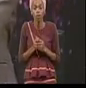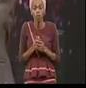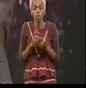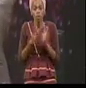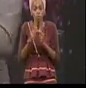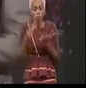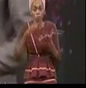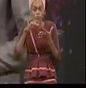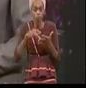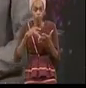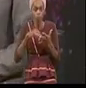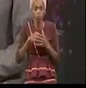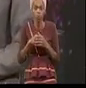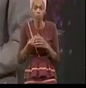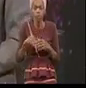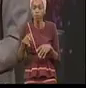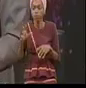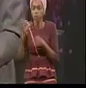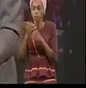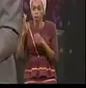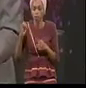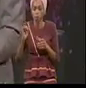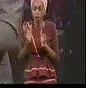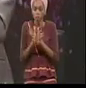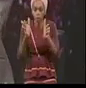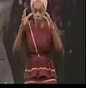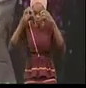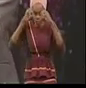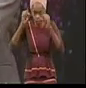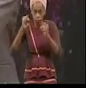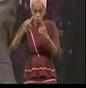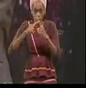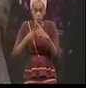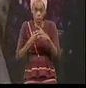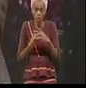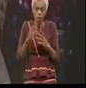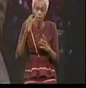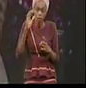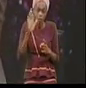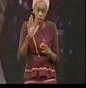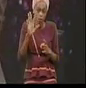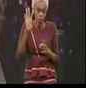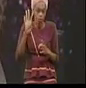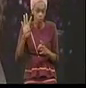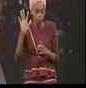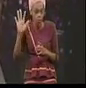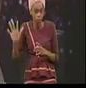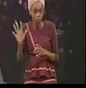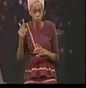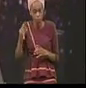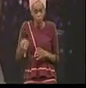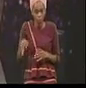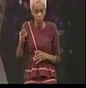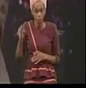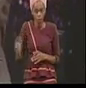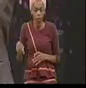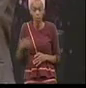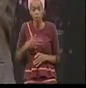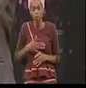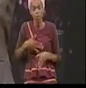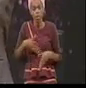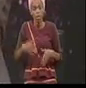at 5:45 p.m. Tomorrow is another day. Let us all make sure that we are all in our